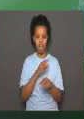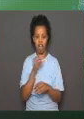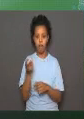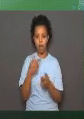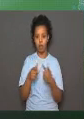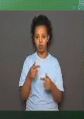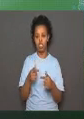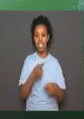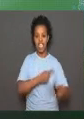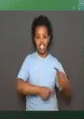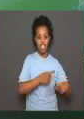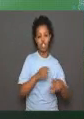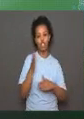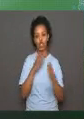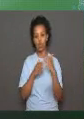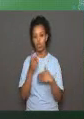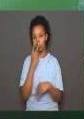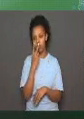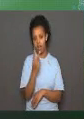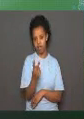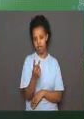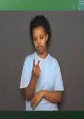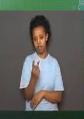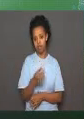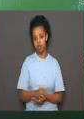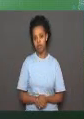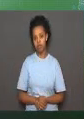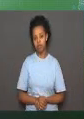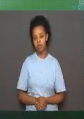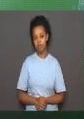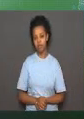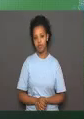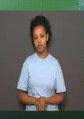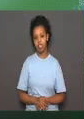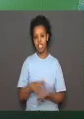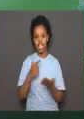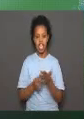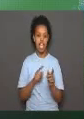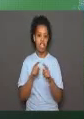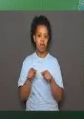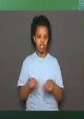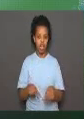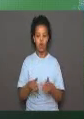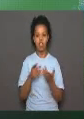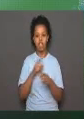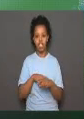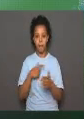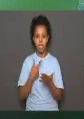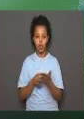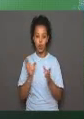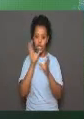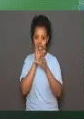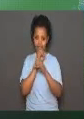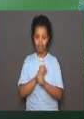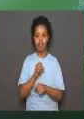genetic disorders they can potentially cause. This brings us to the end of our lesson for